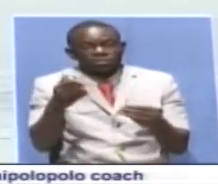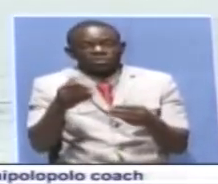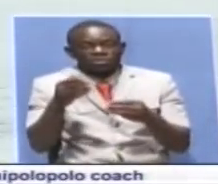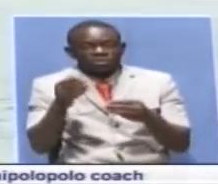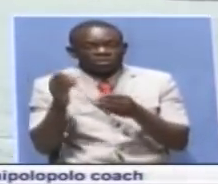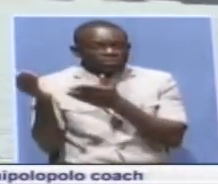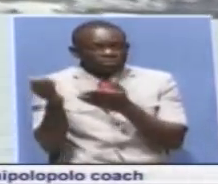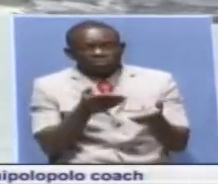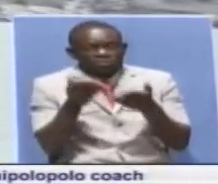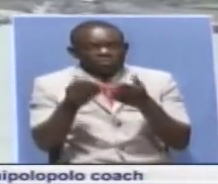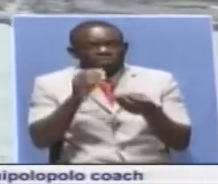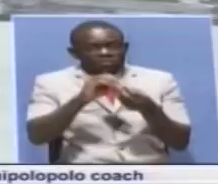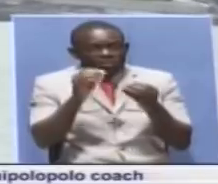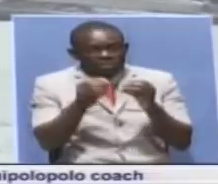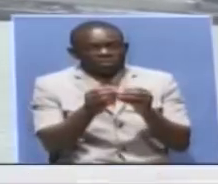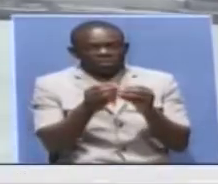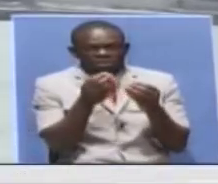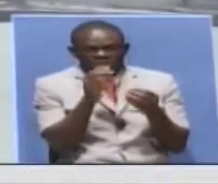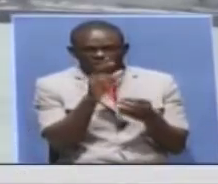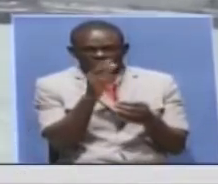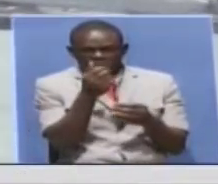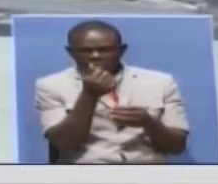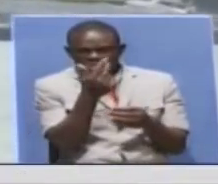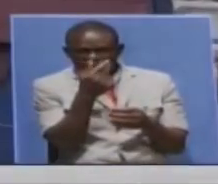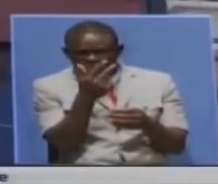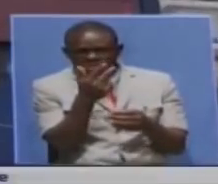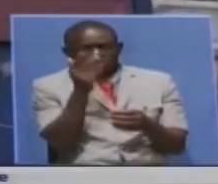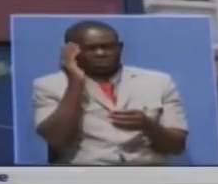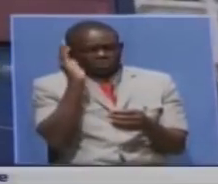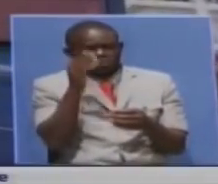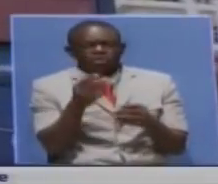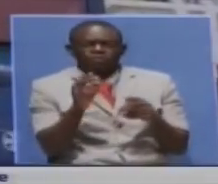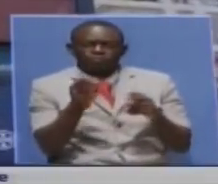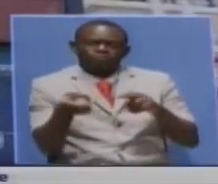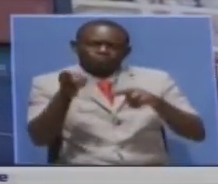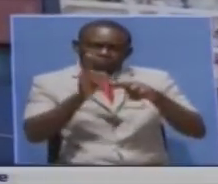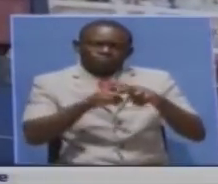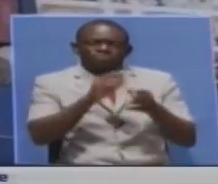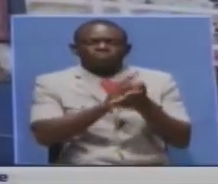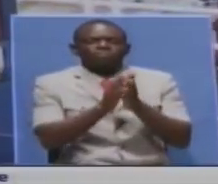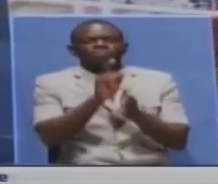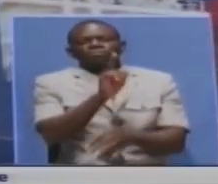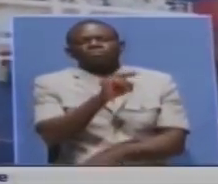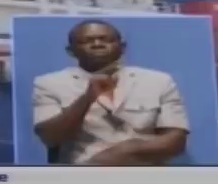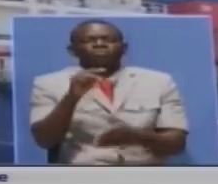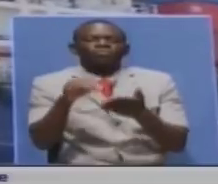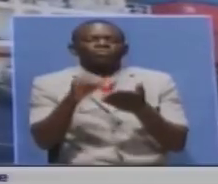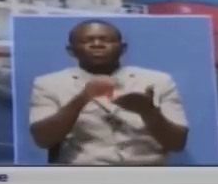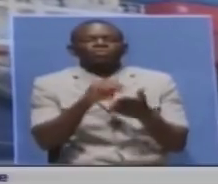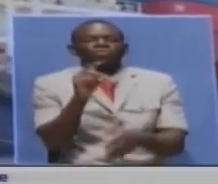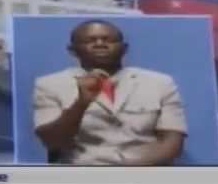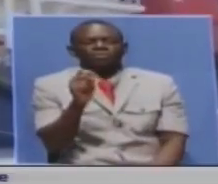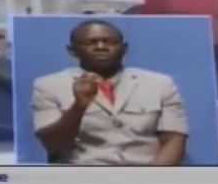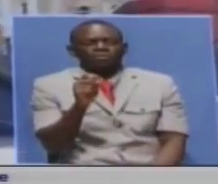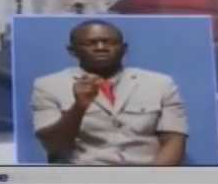increase from 13 to 23 million tons per year. And Zambia, which is one of the major beneficiaries at